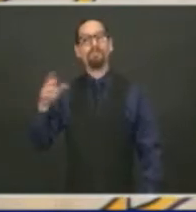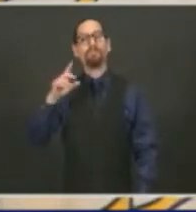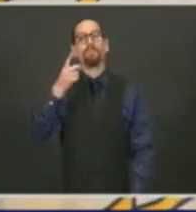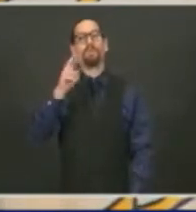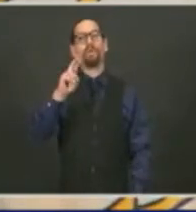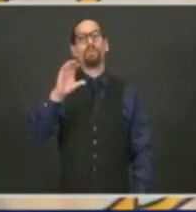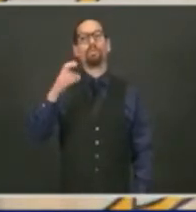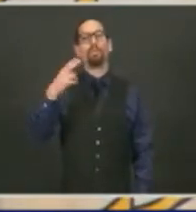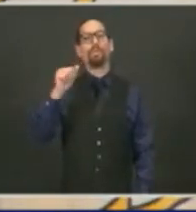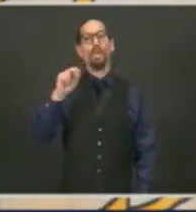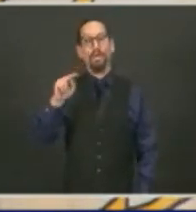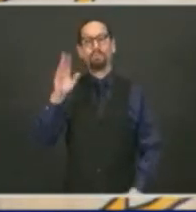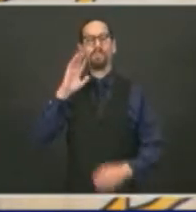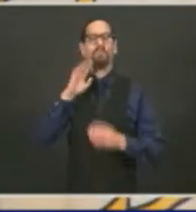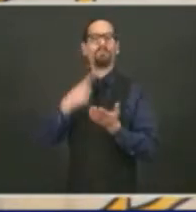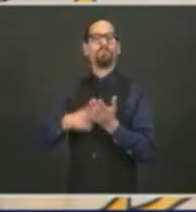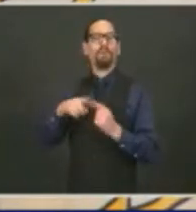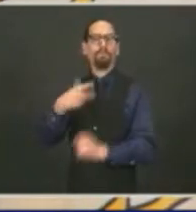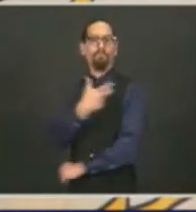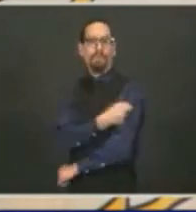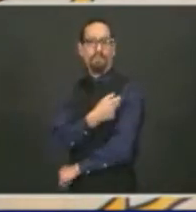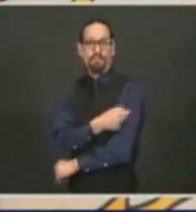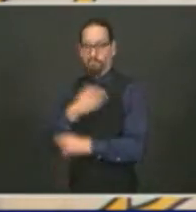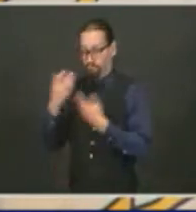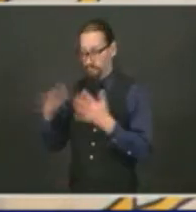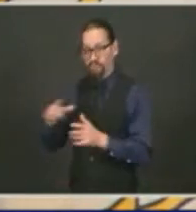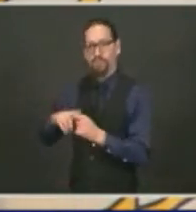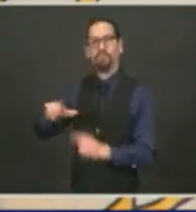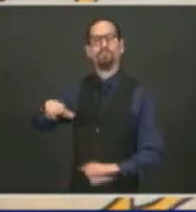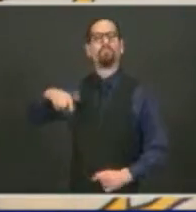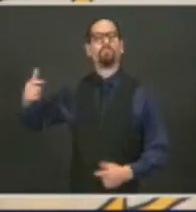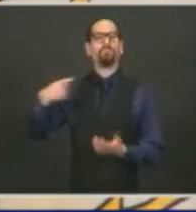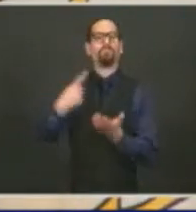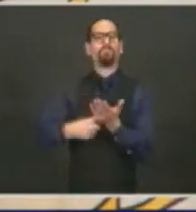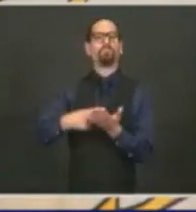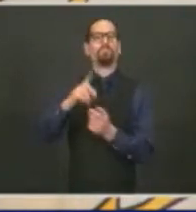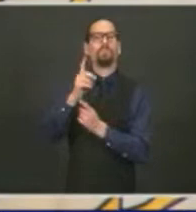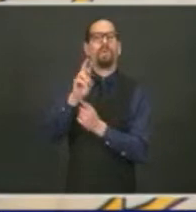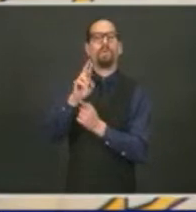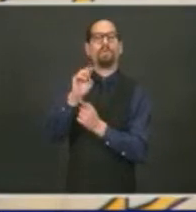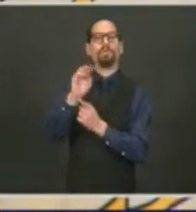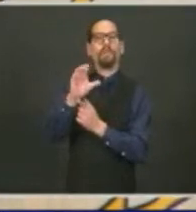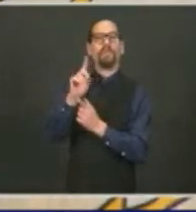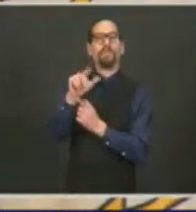McDonald to give a broader update, and then we'll take your questions.